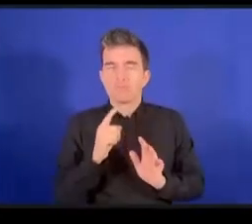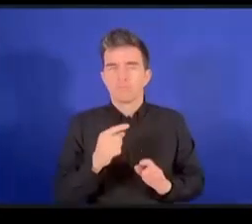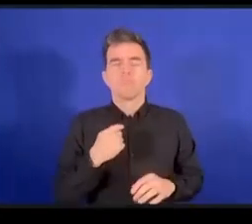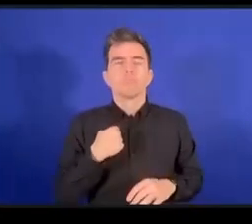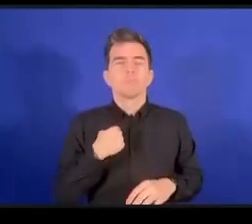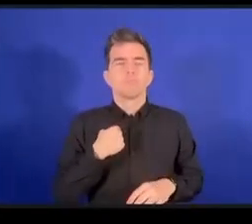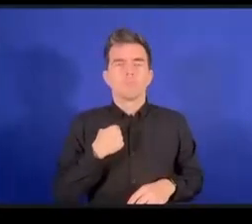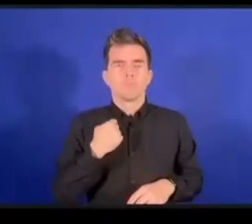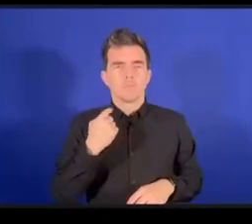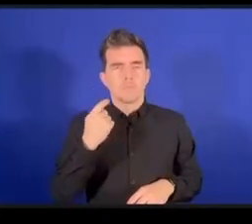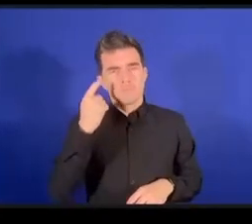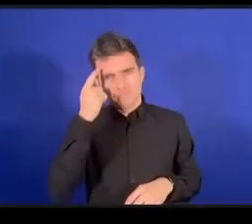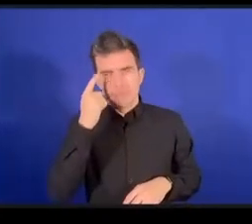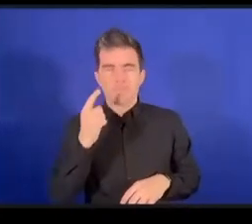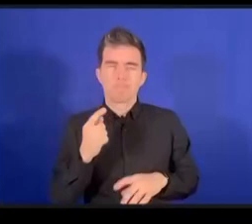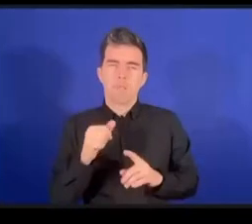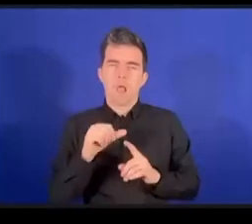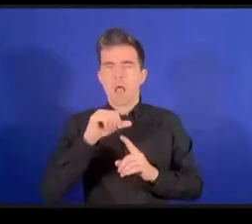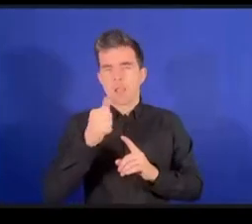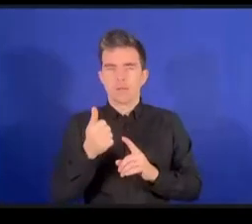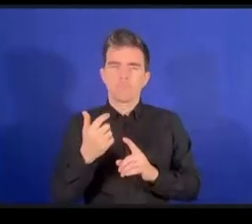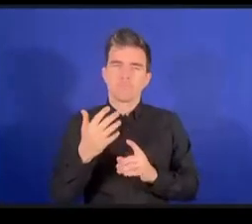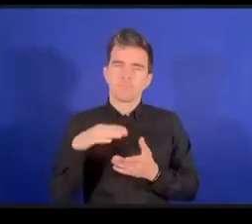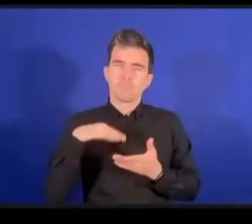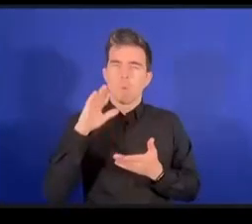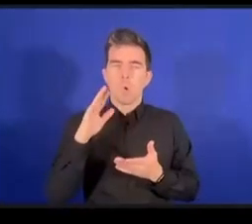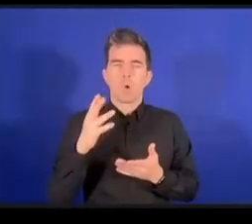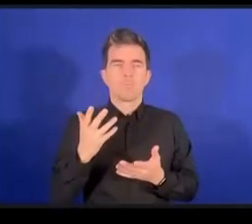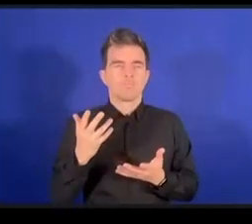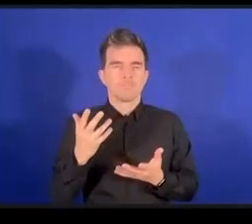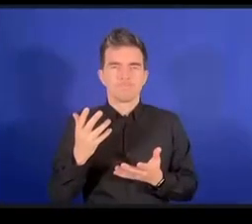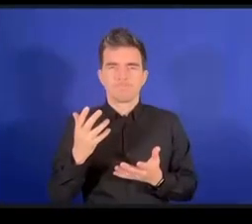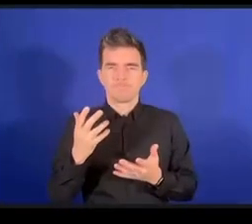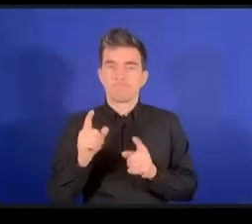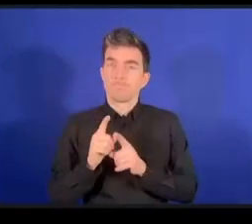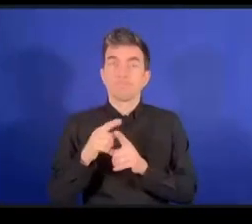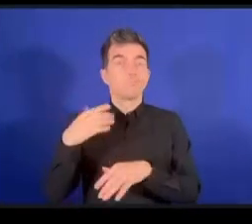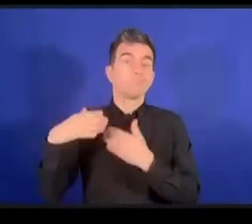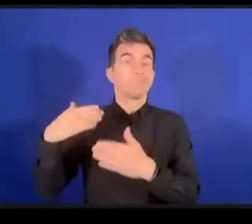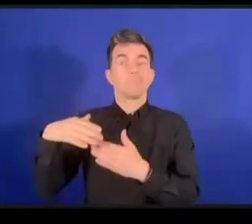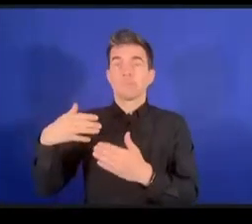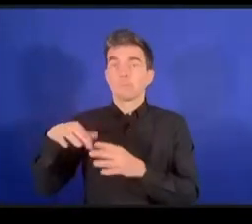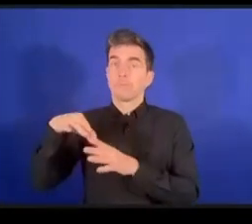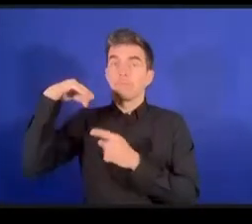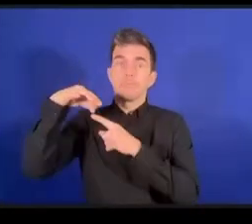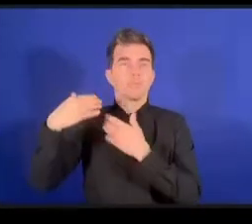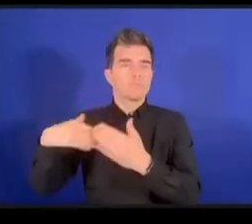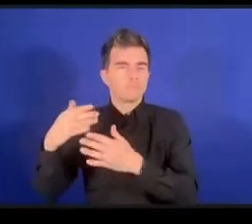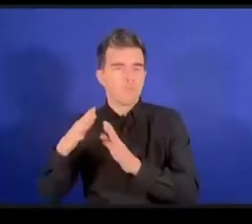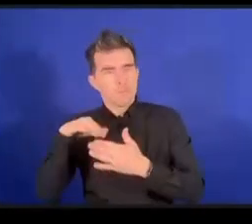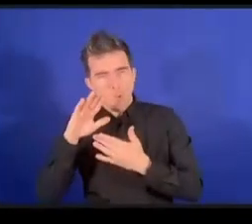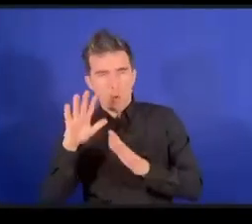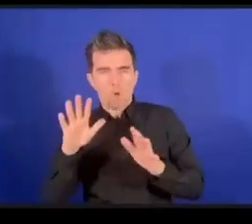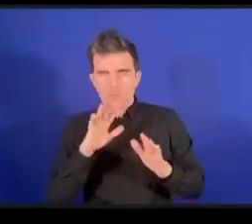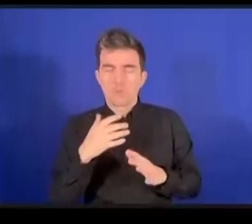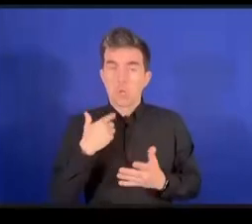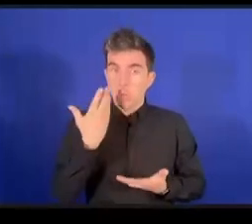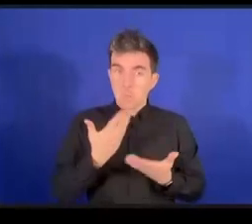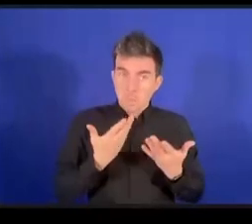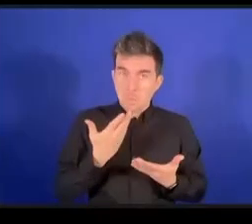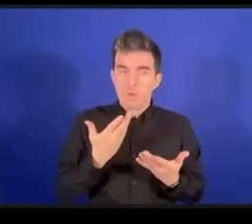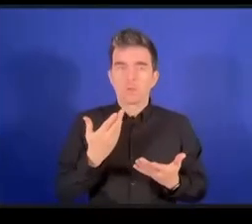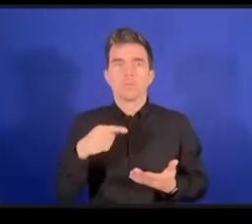is minimized in its role in as attention goes to things like the Global Digital Compact